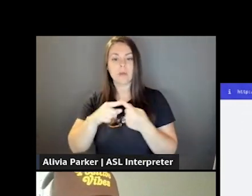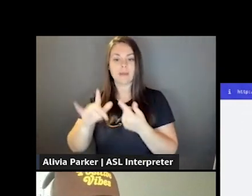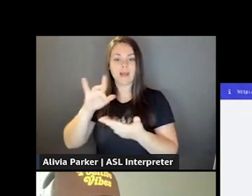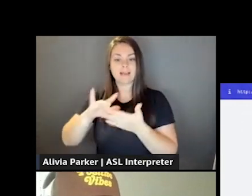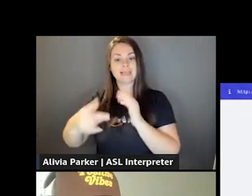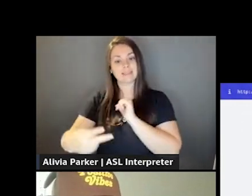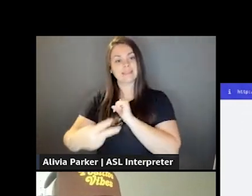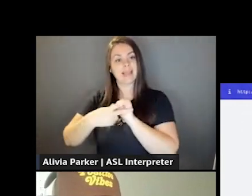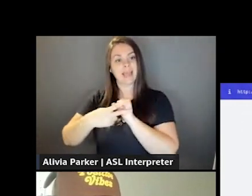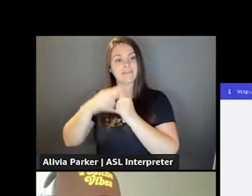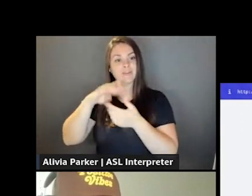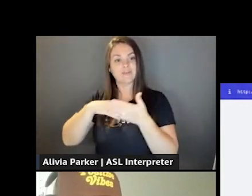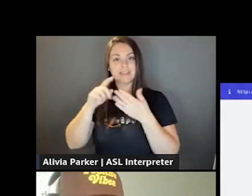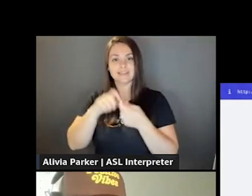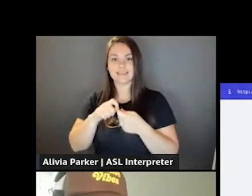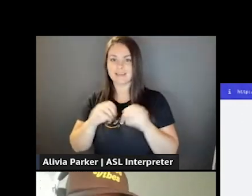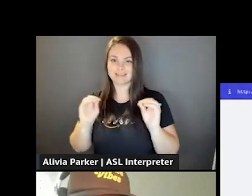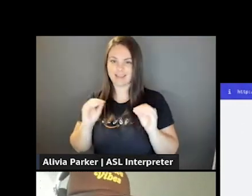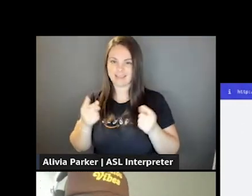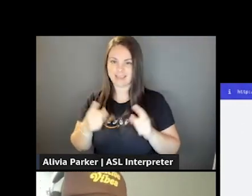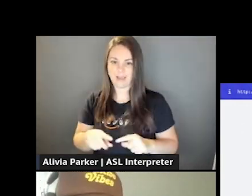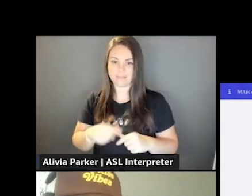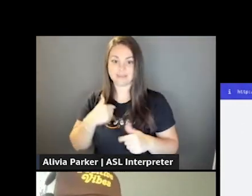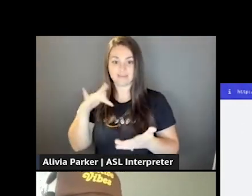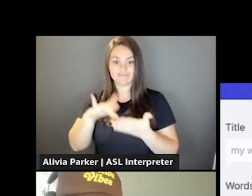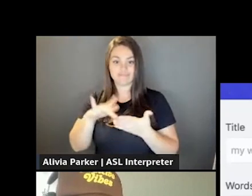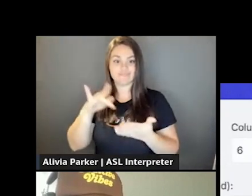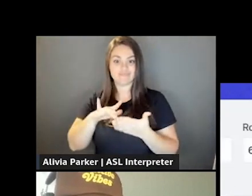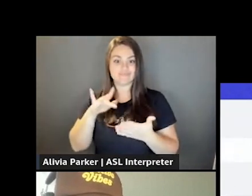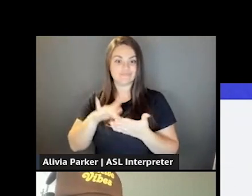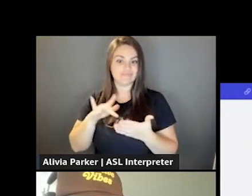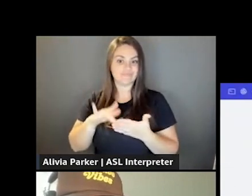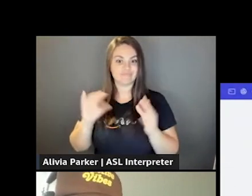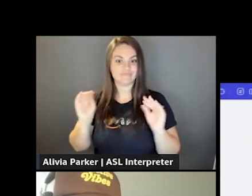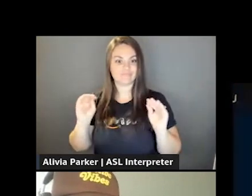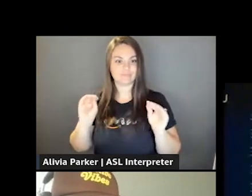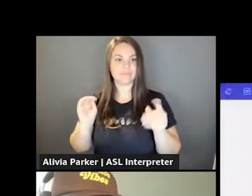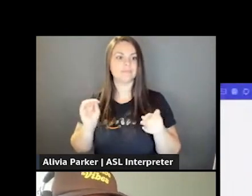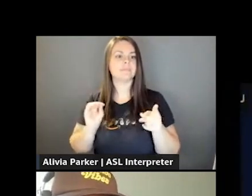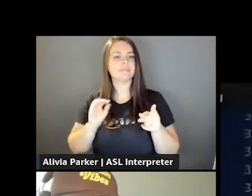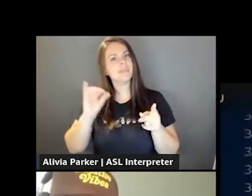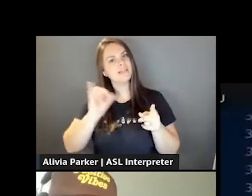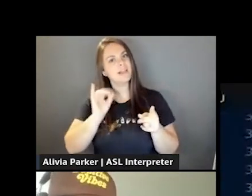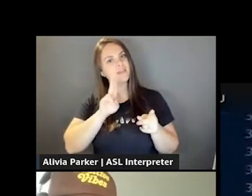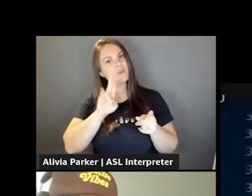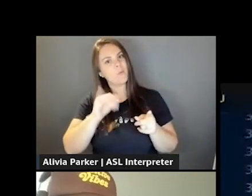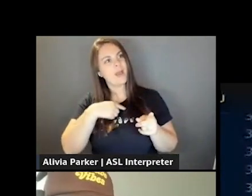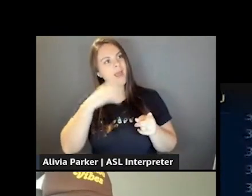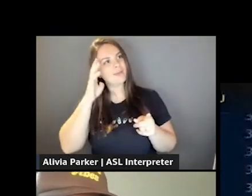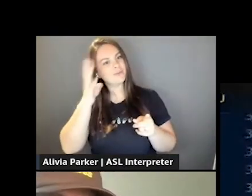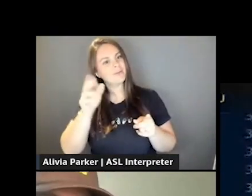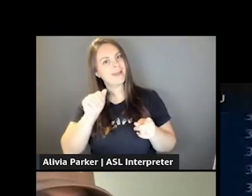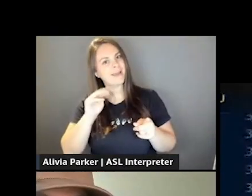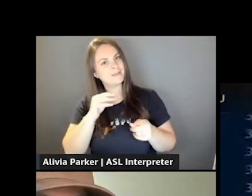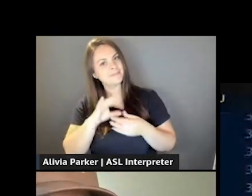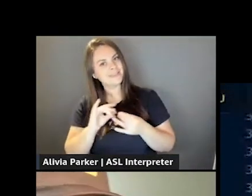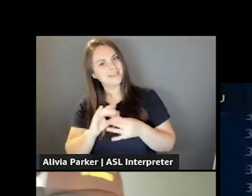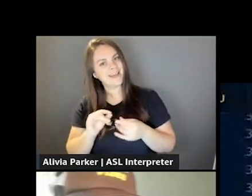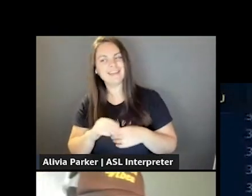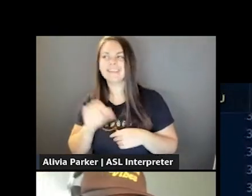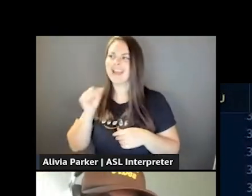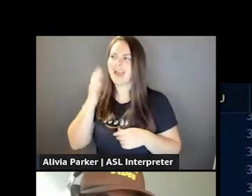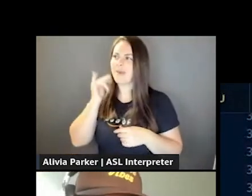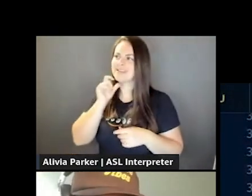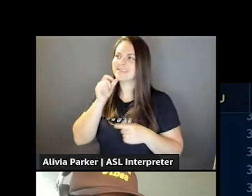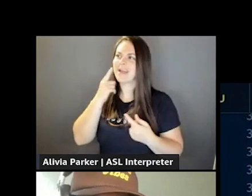happens. I'm clicking on it now, and it's not doing anything. It's like the UI that I create. It's like, what? Why isn't this working?